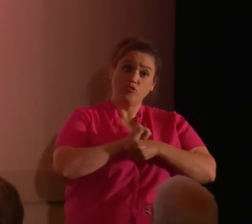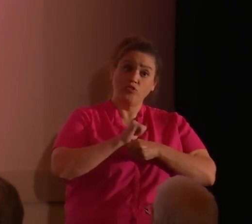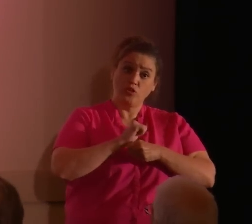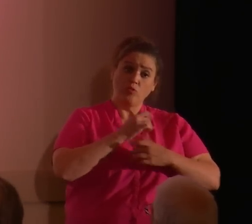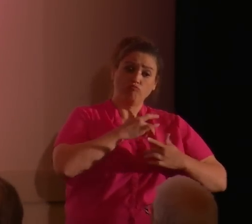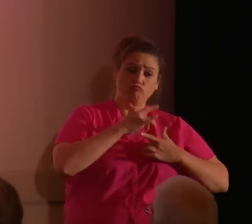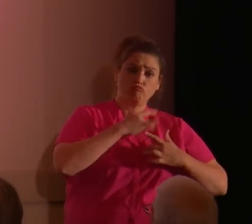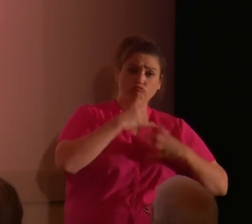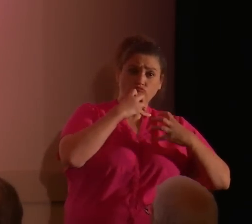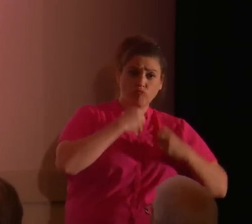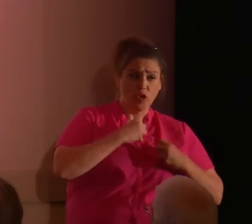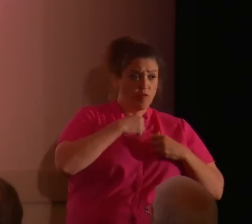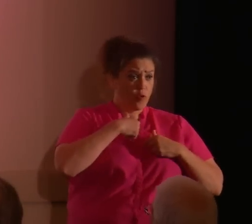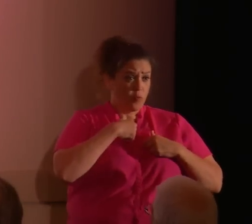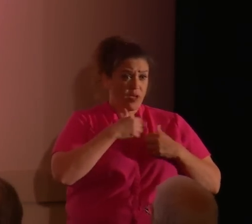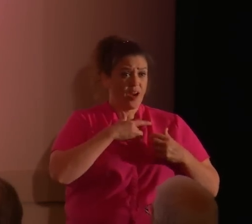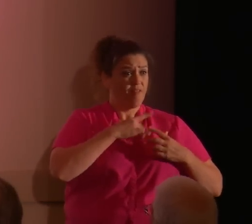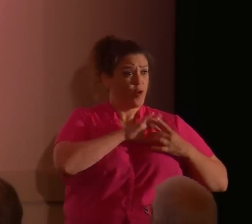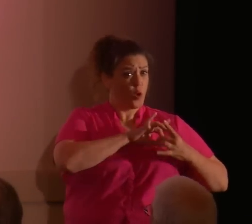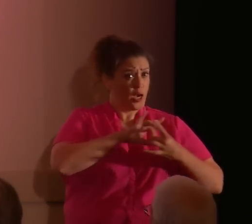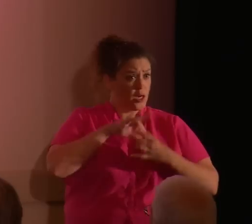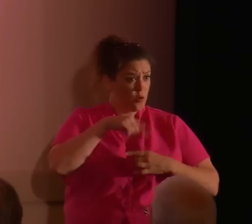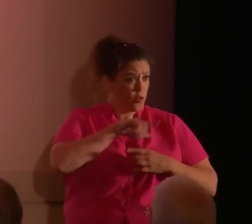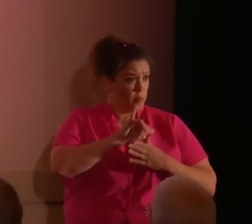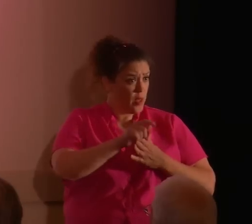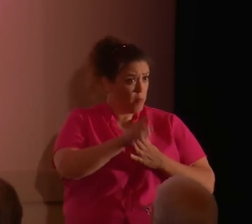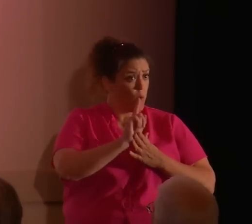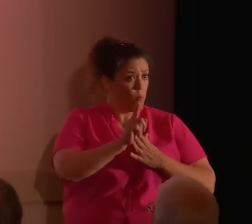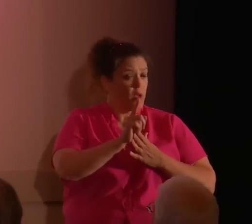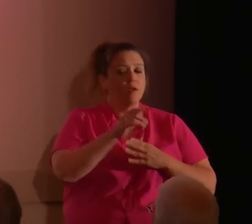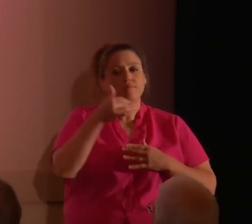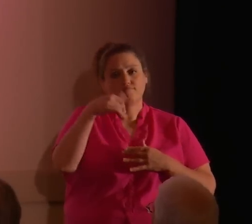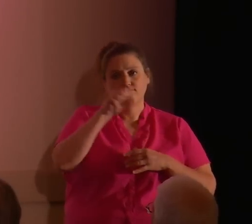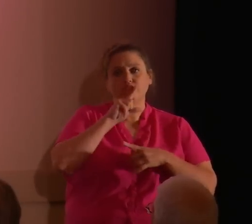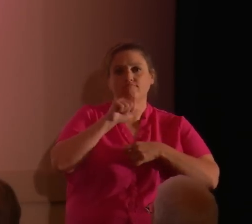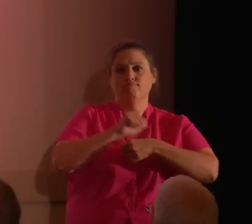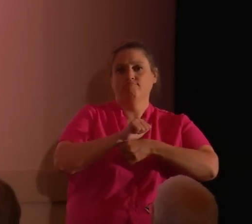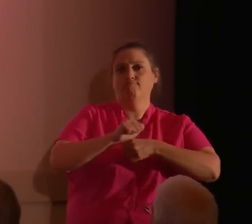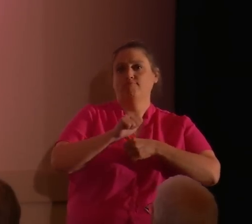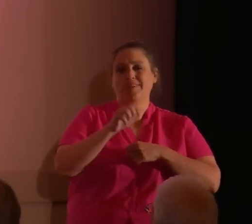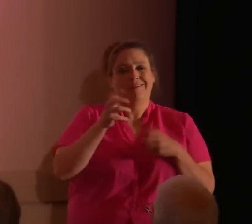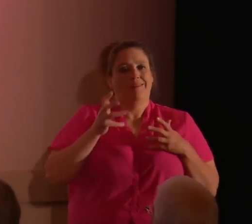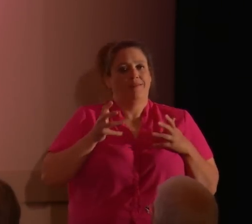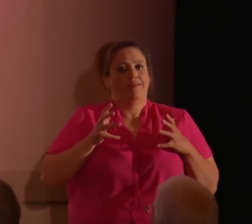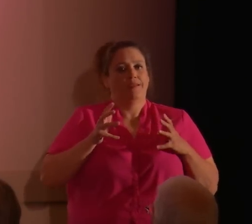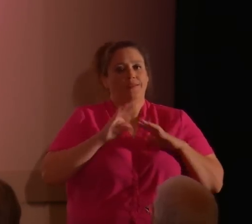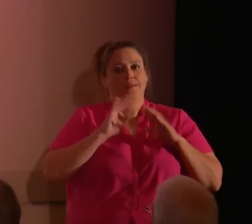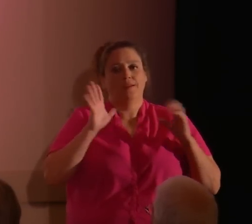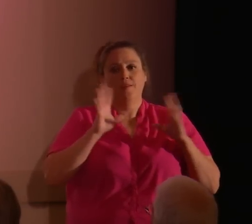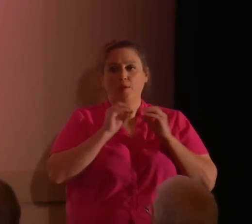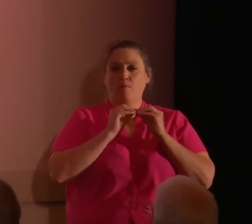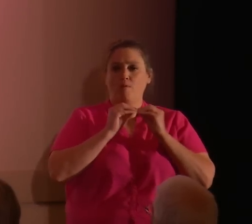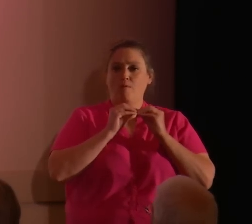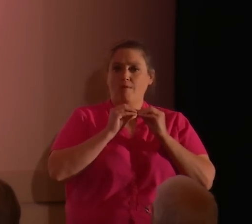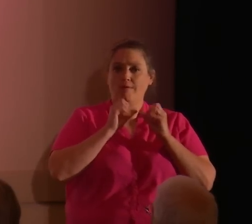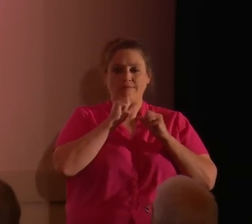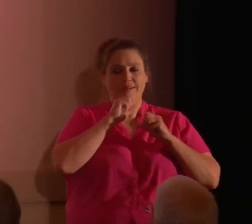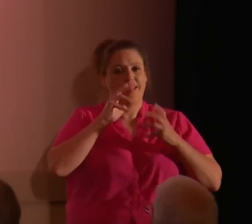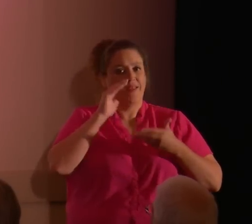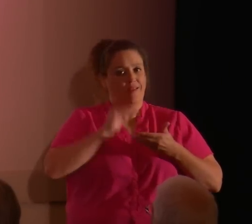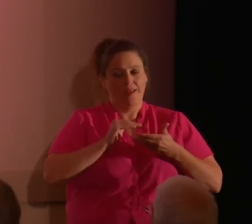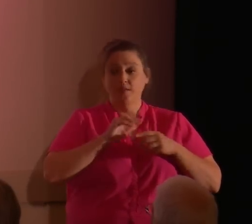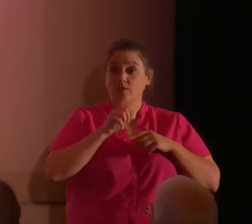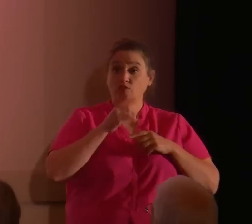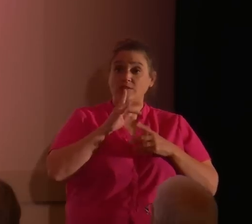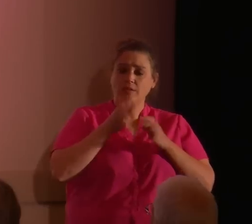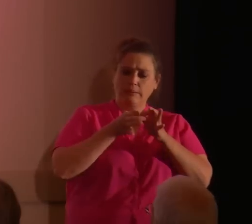and connected to them in that moment? Absolutely. That's it. Nothing more, nothing less. Just